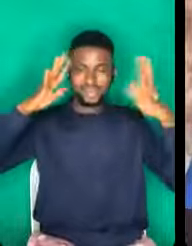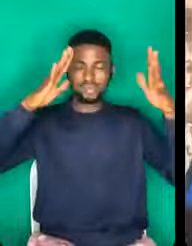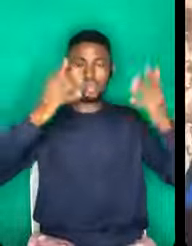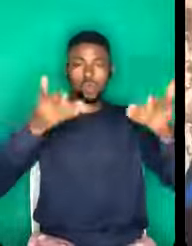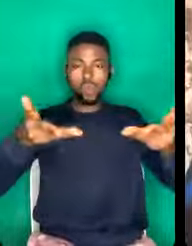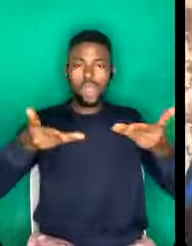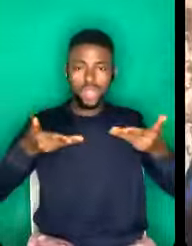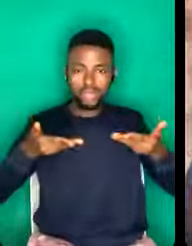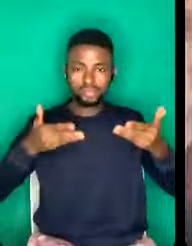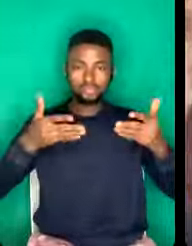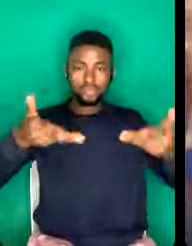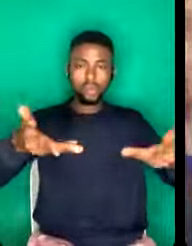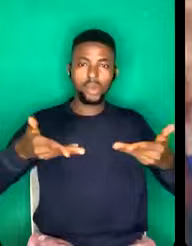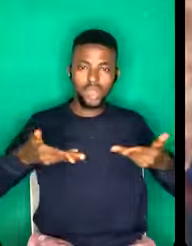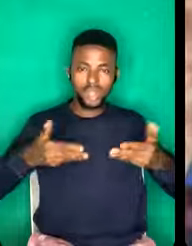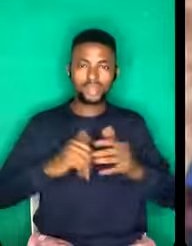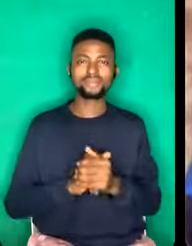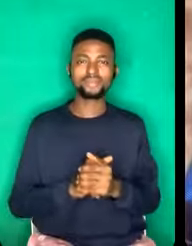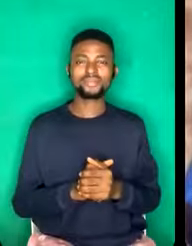welcome, welcome.